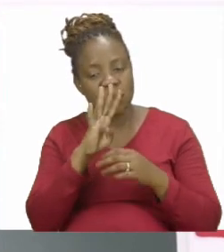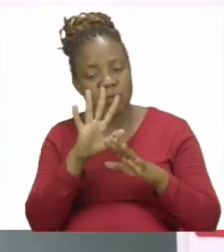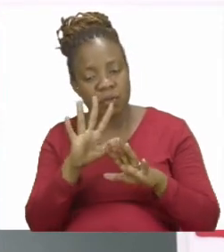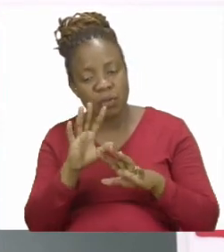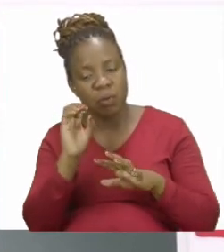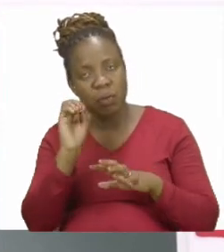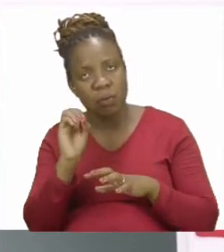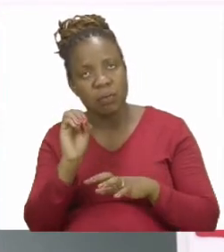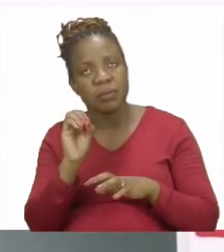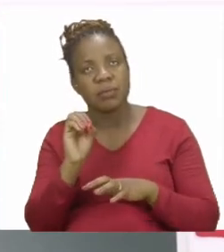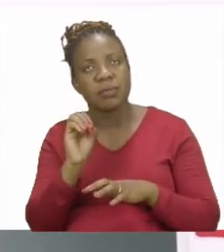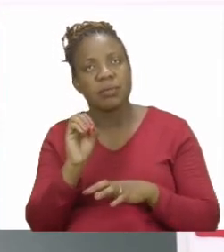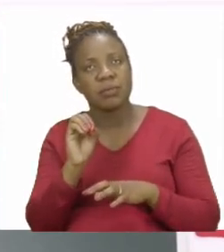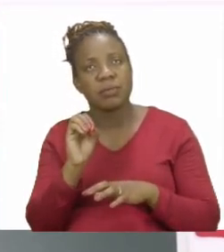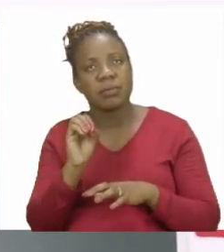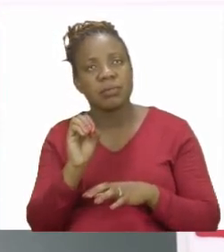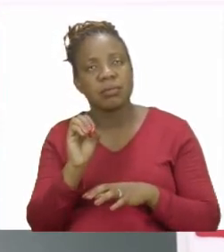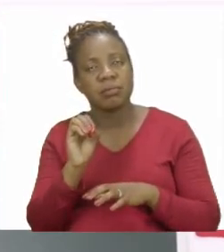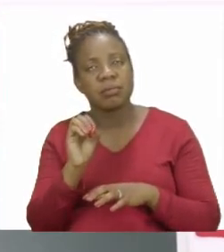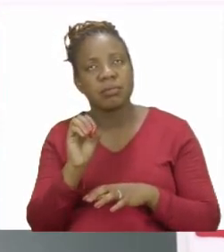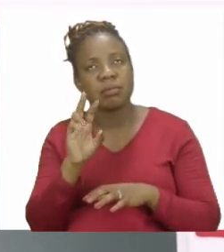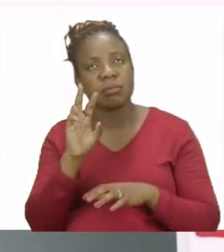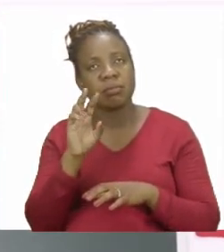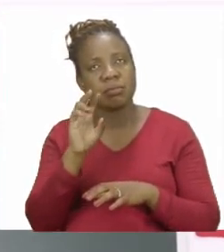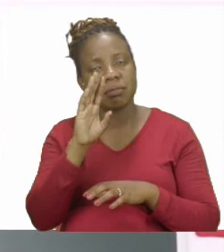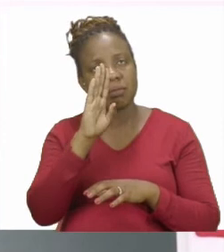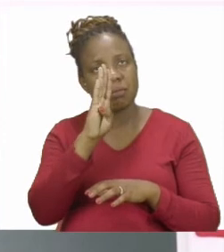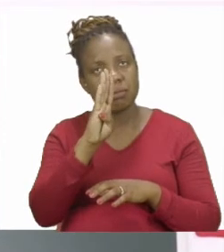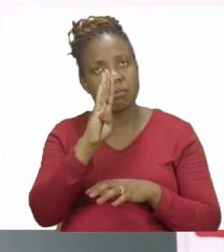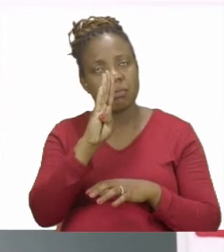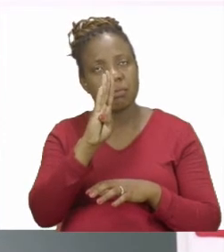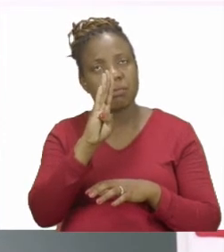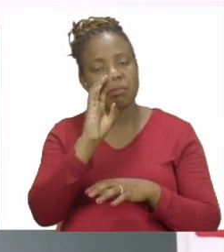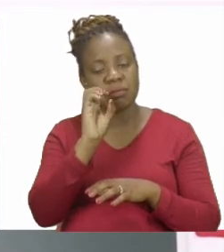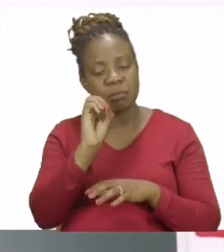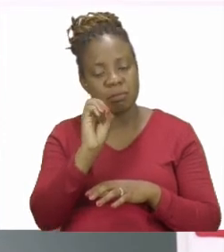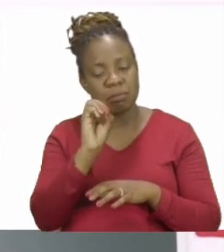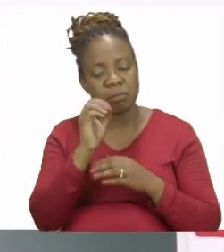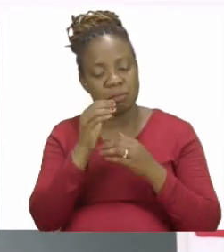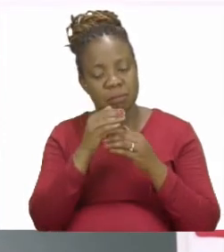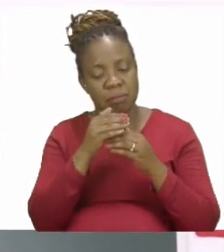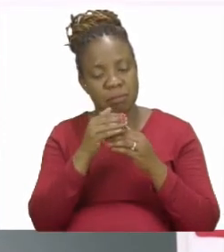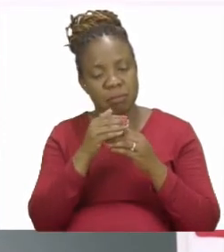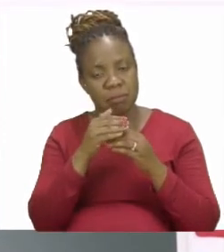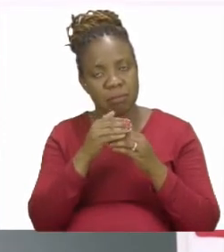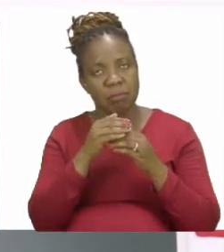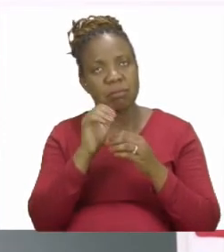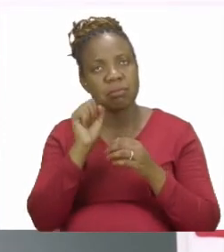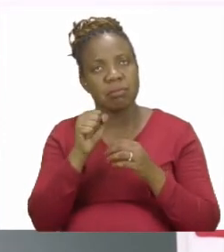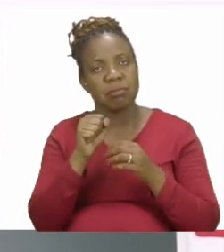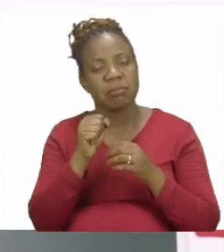Let's see. Do we have an O close to the B? We have an O